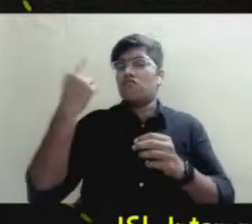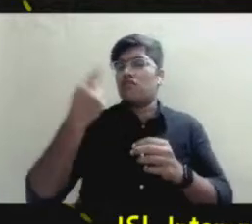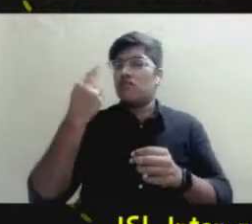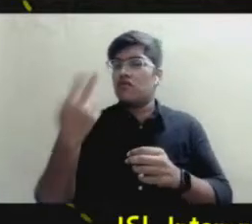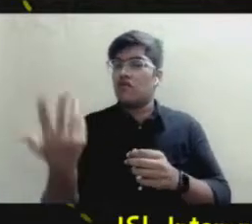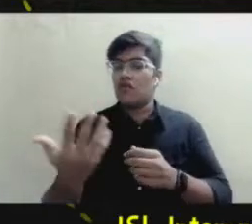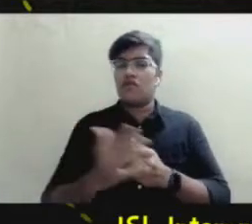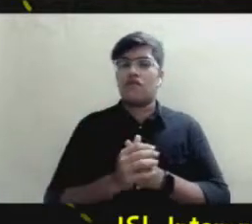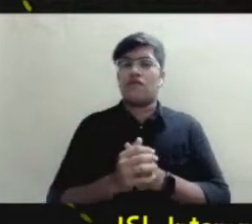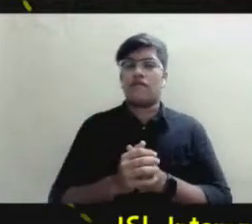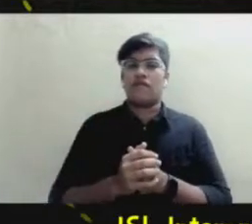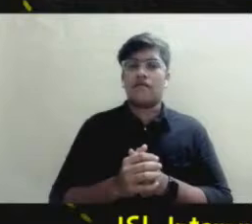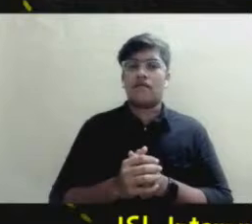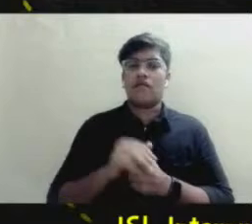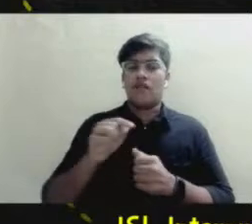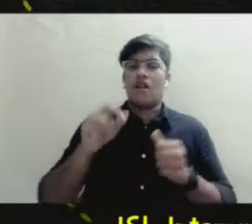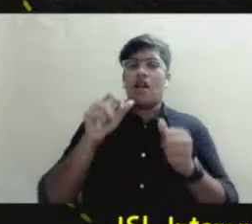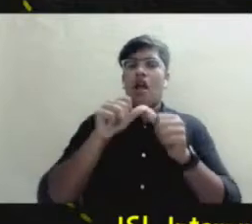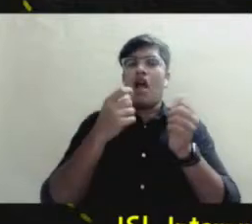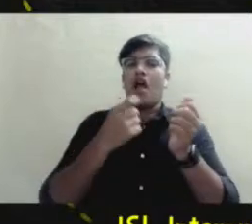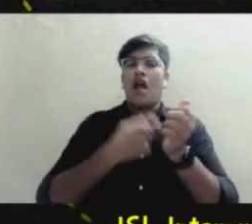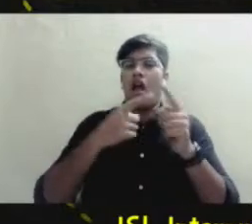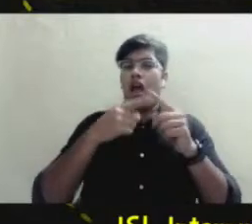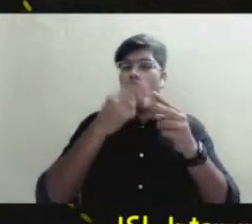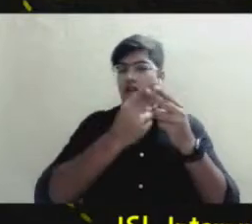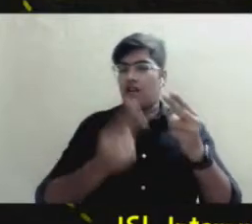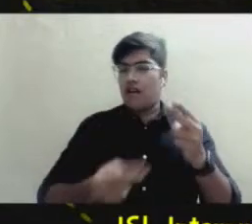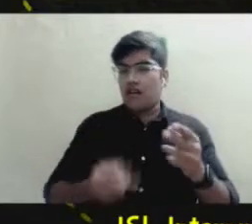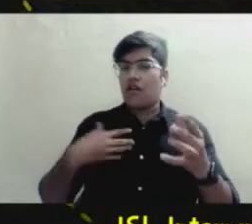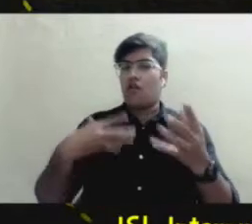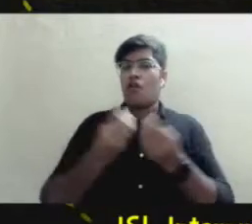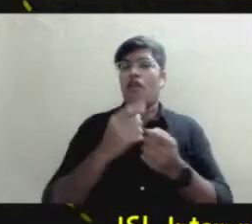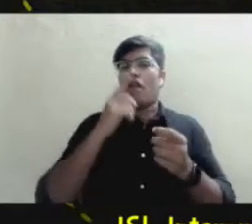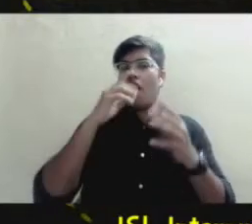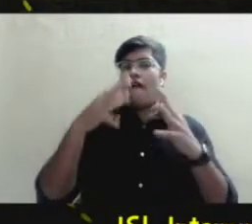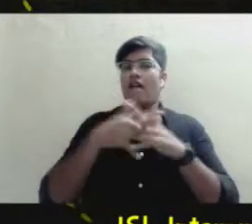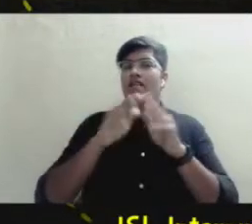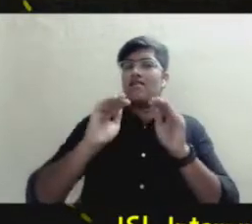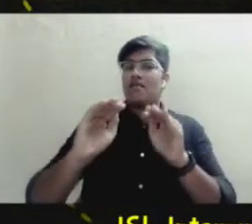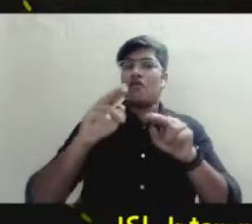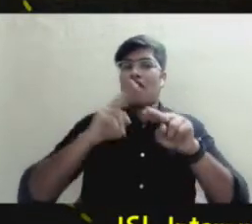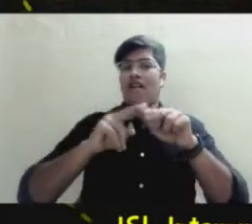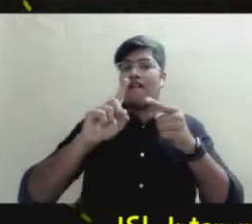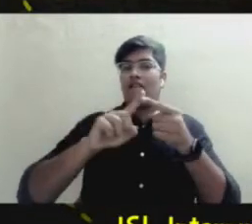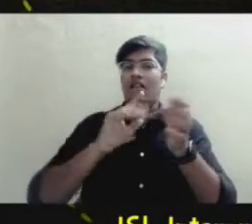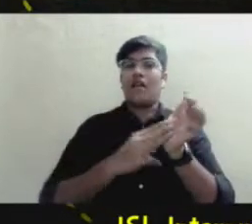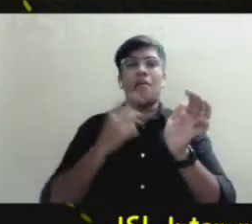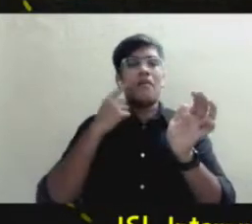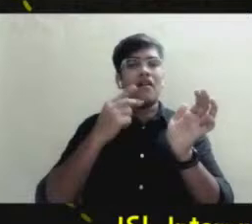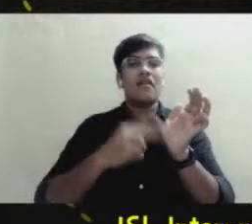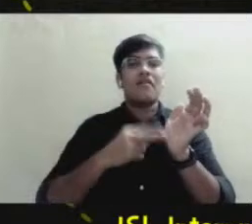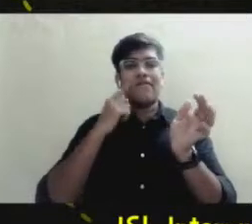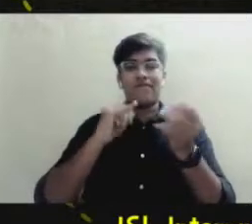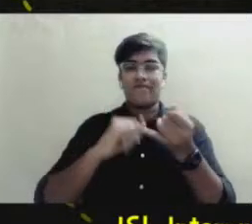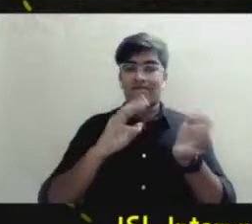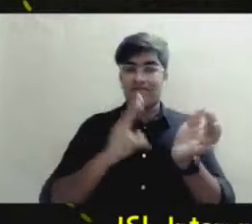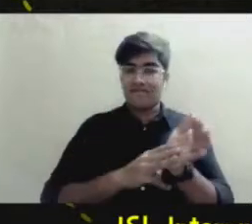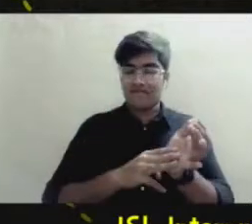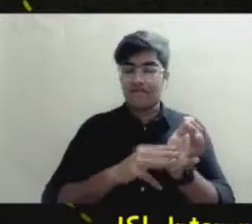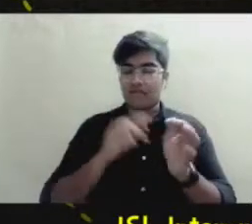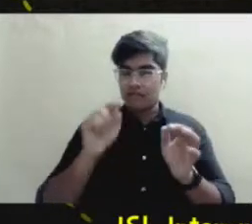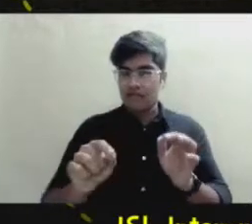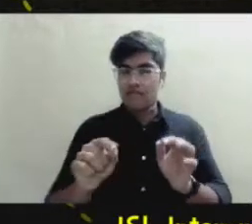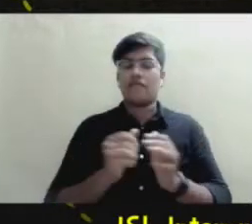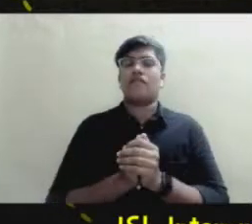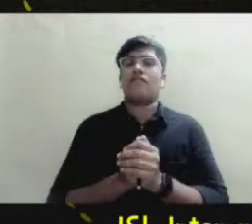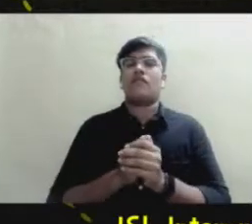fantastic things about art and feminism, I feel, again, is that it's a thing that keeps changing. It keeps shifting. We do something, we learn something from it, we become something